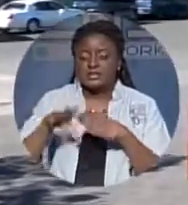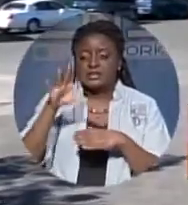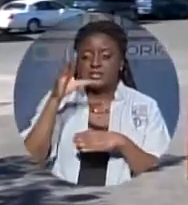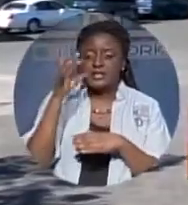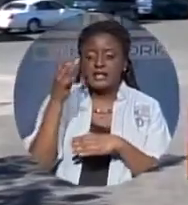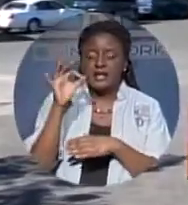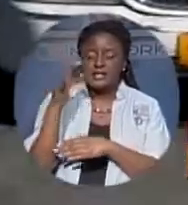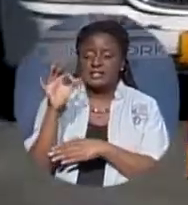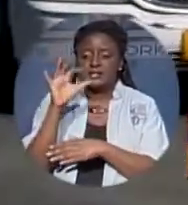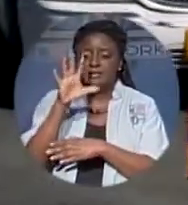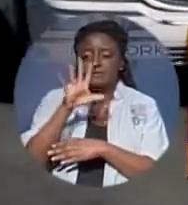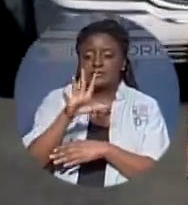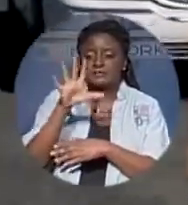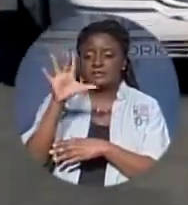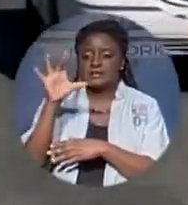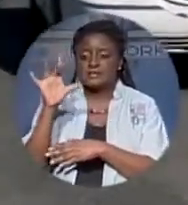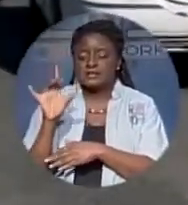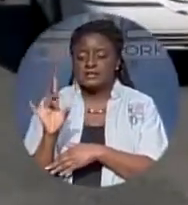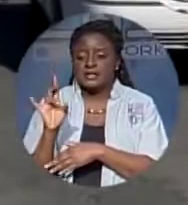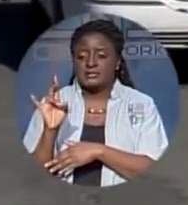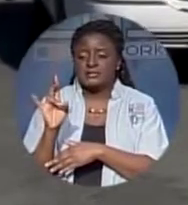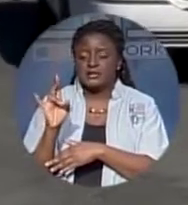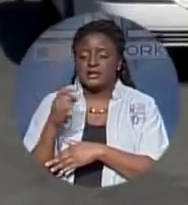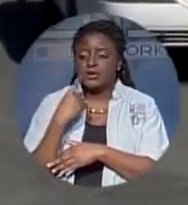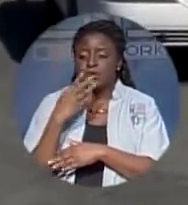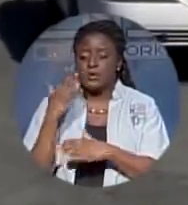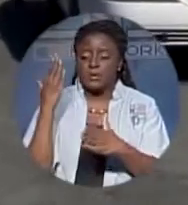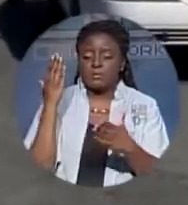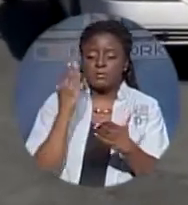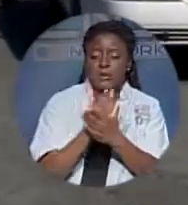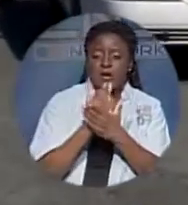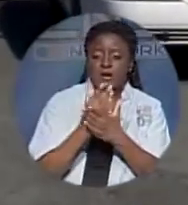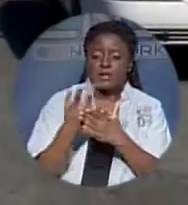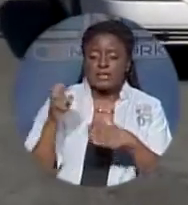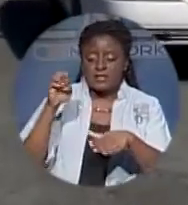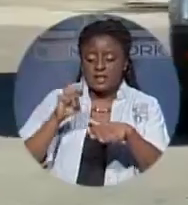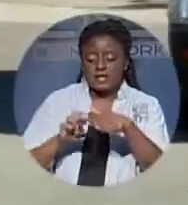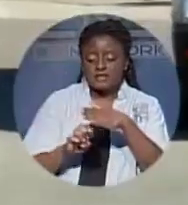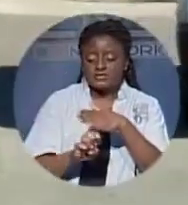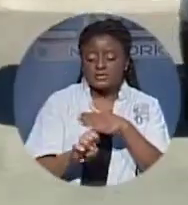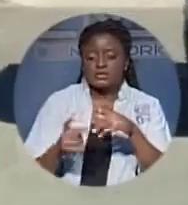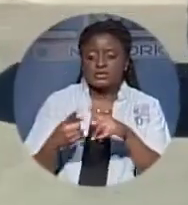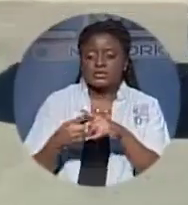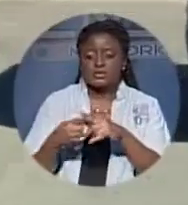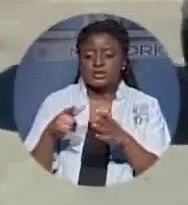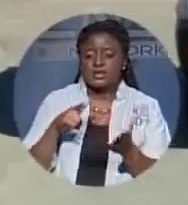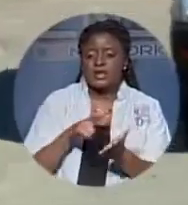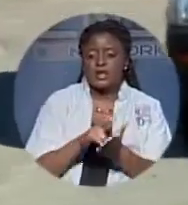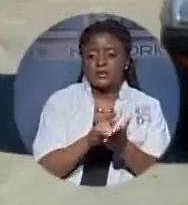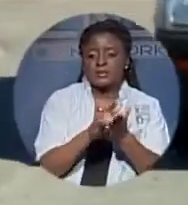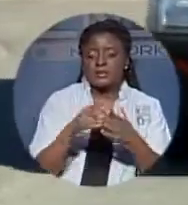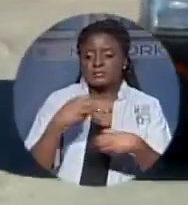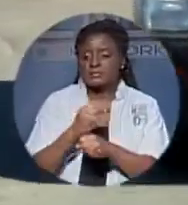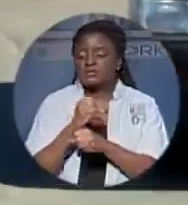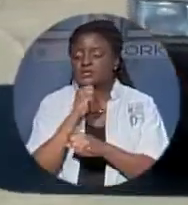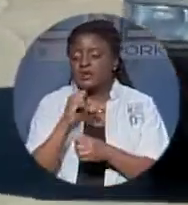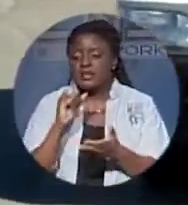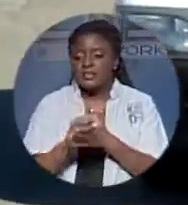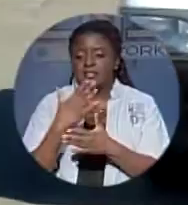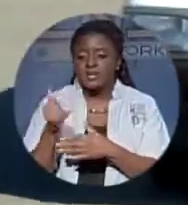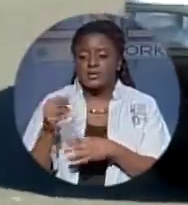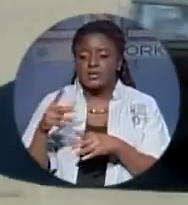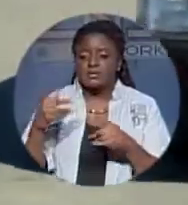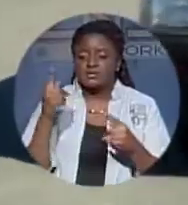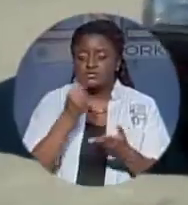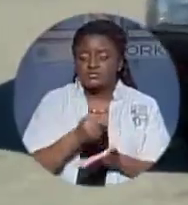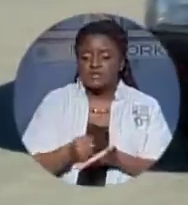airport, all in an effort to ensure that taxicab drivers were favored the same as tour operators. These taxi drivers tipped their hats